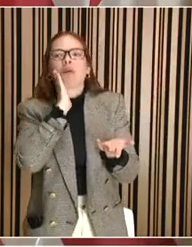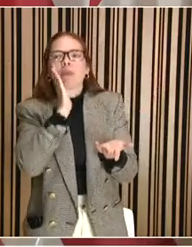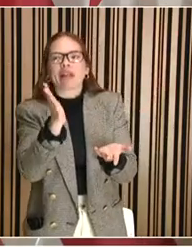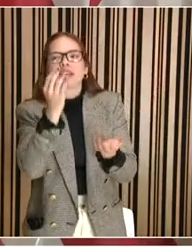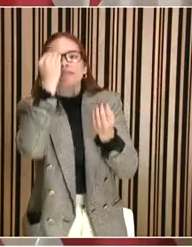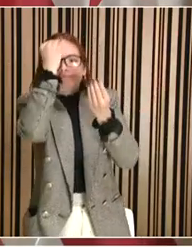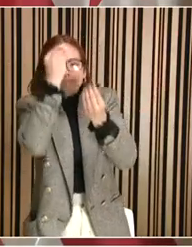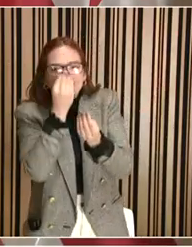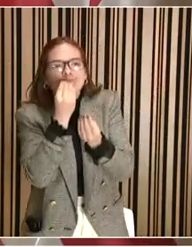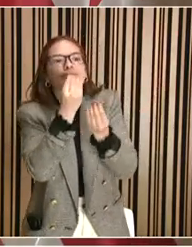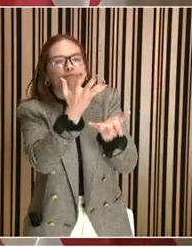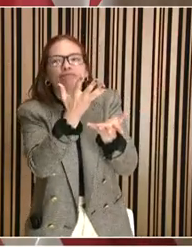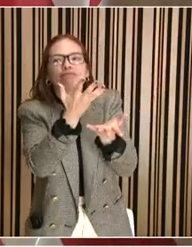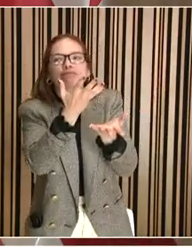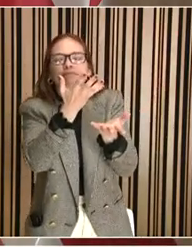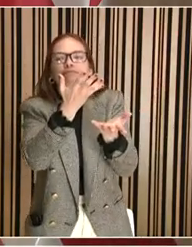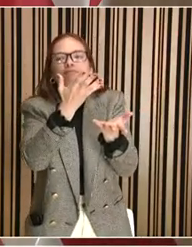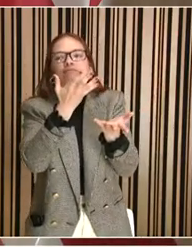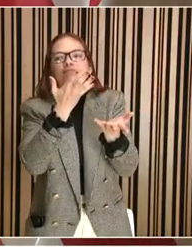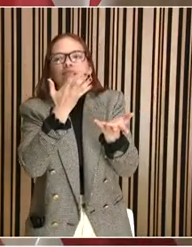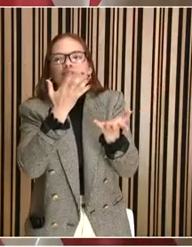stay away from the complainant